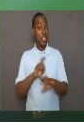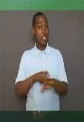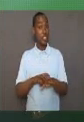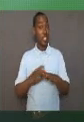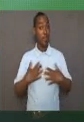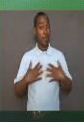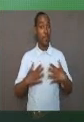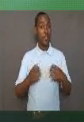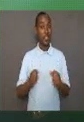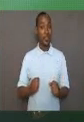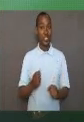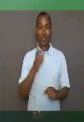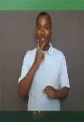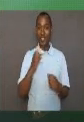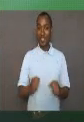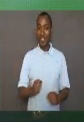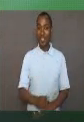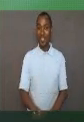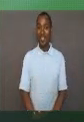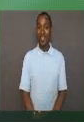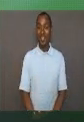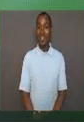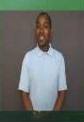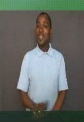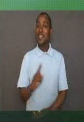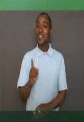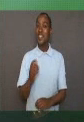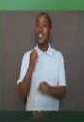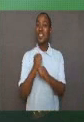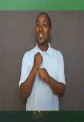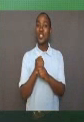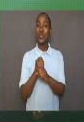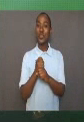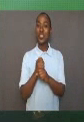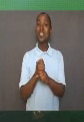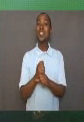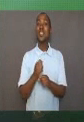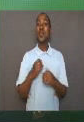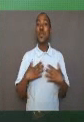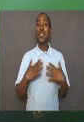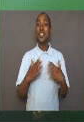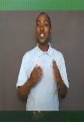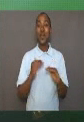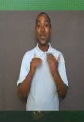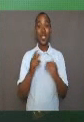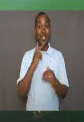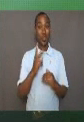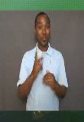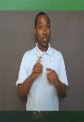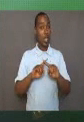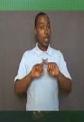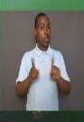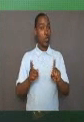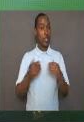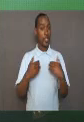your number of breaths. Do you think this number would be different if